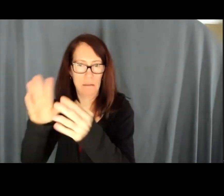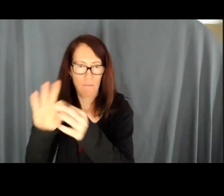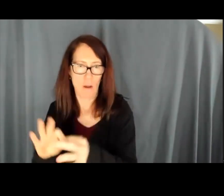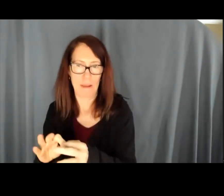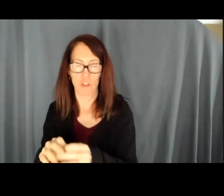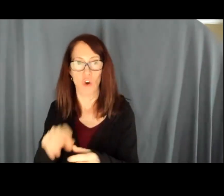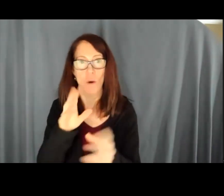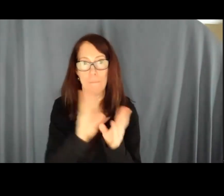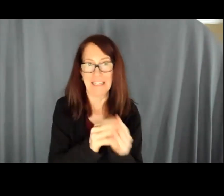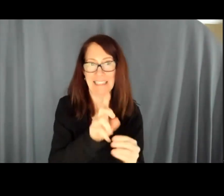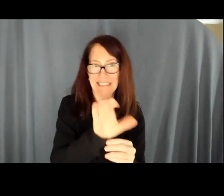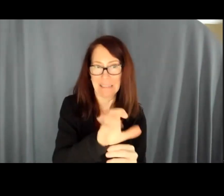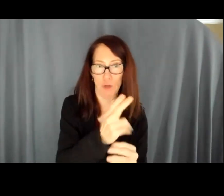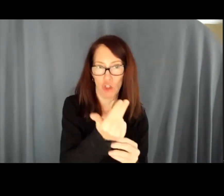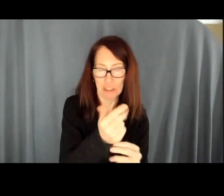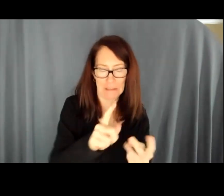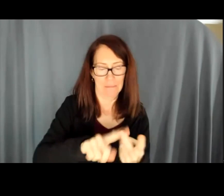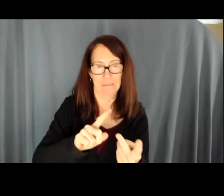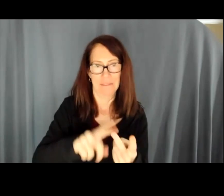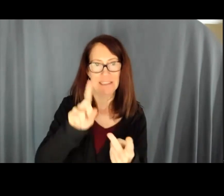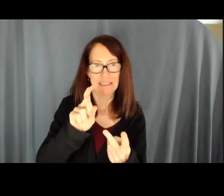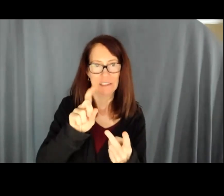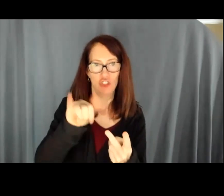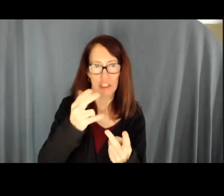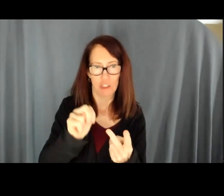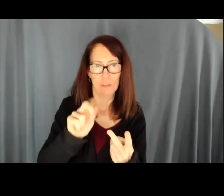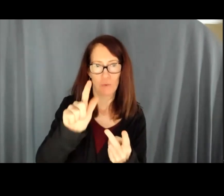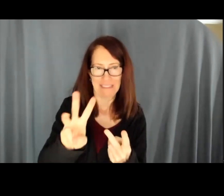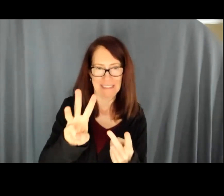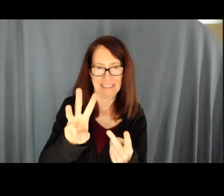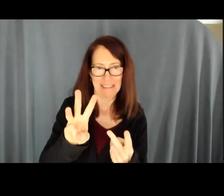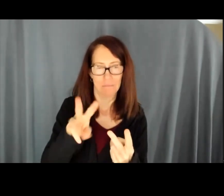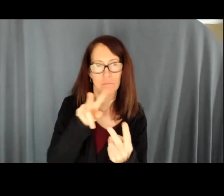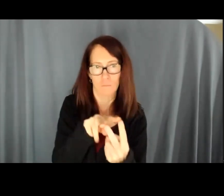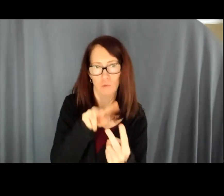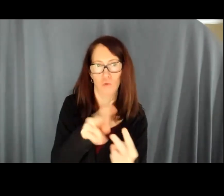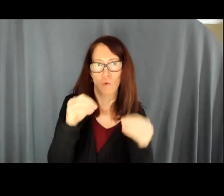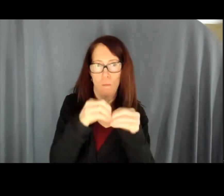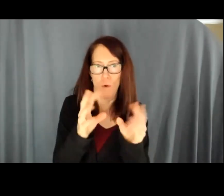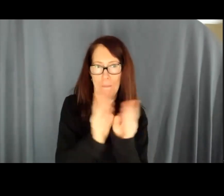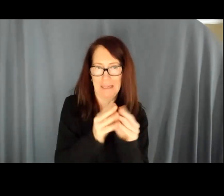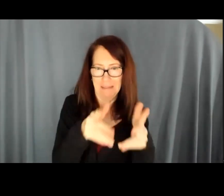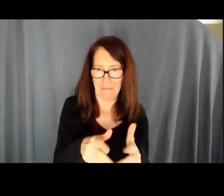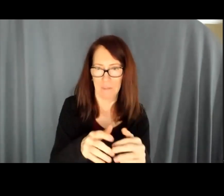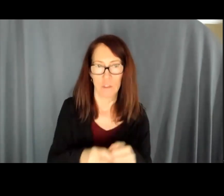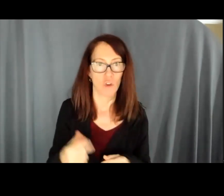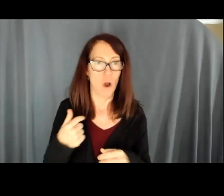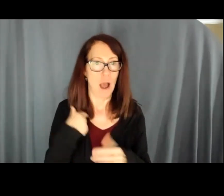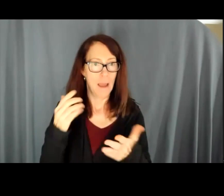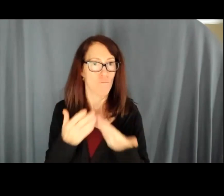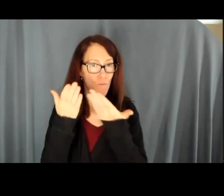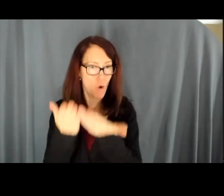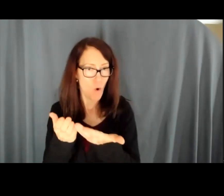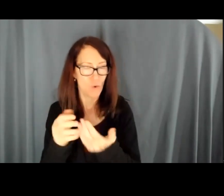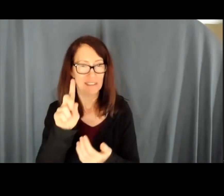and then another on January 26th. So I would propose that we spend some substantial time at the